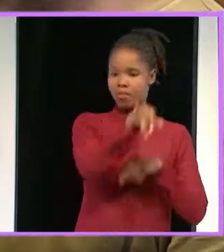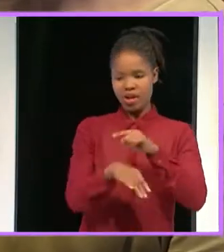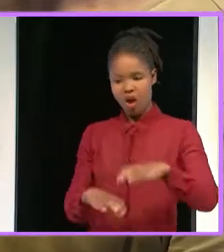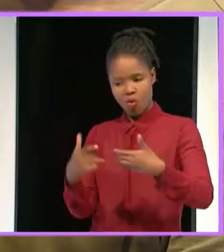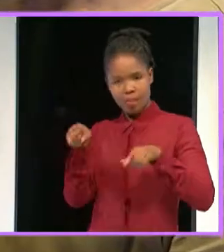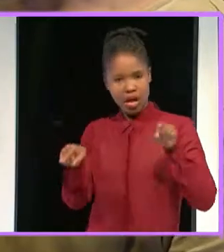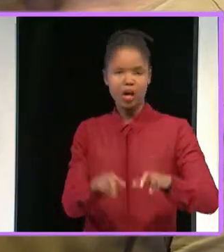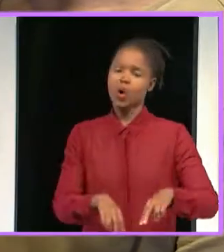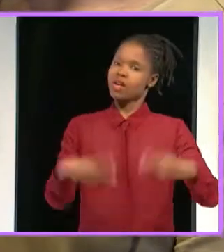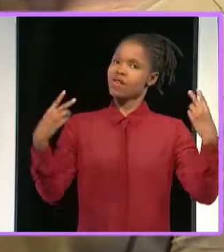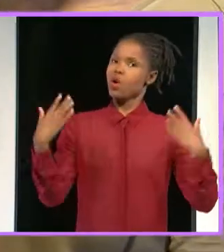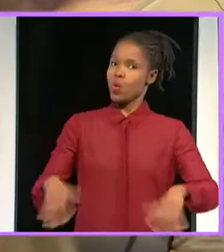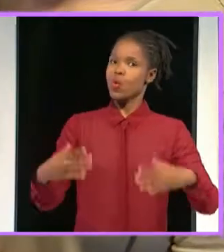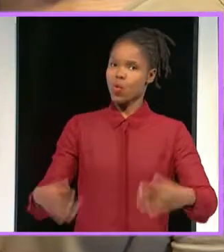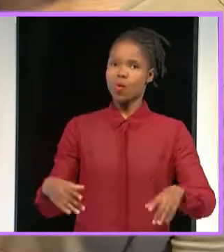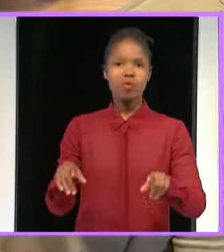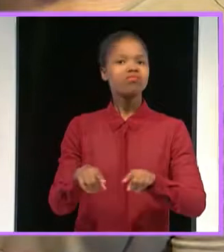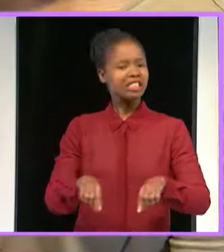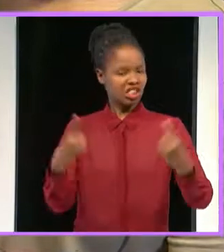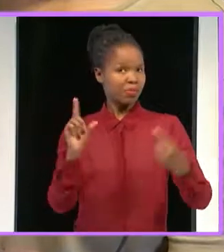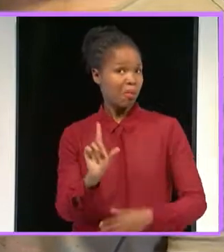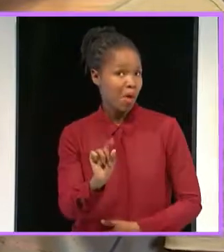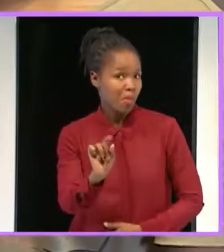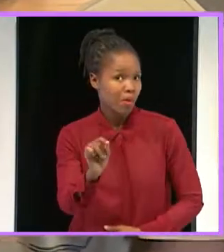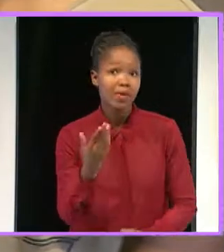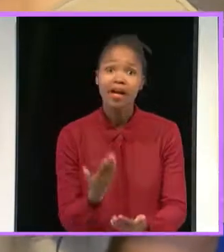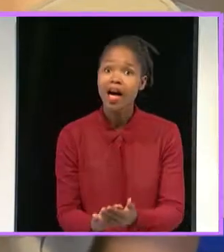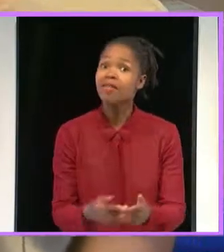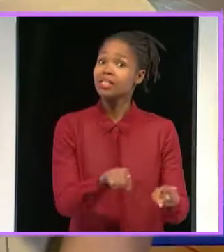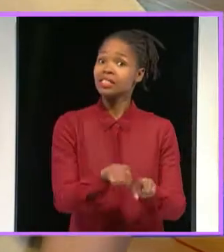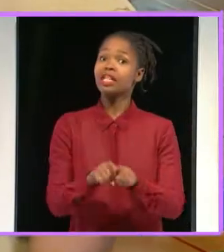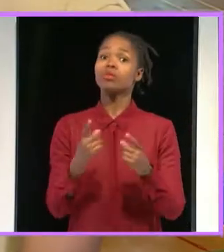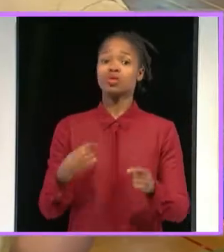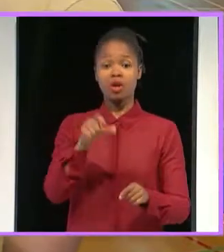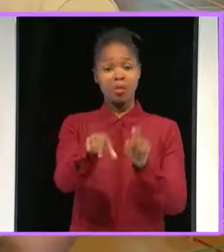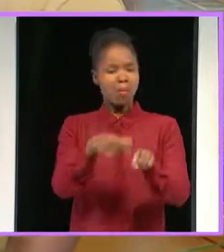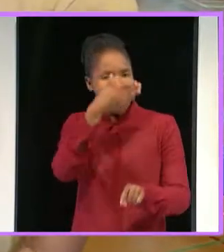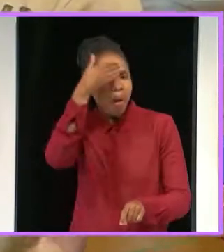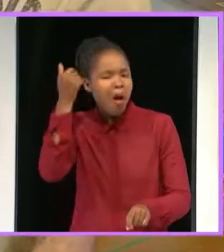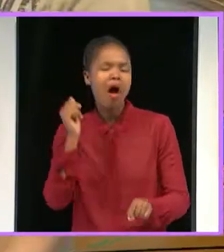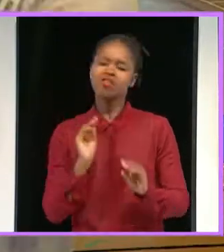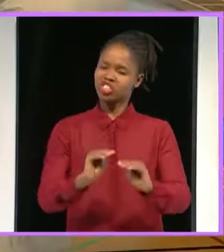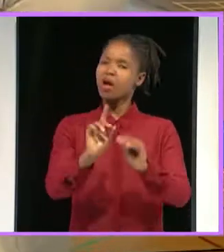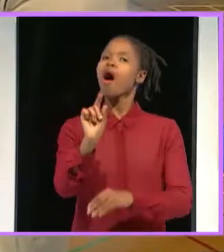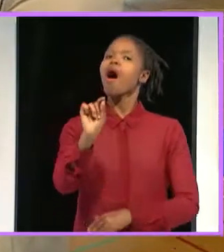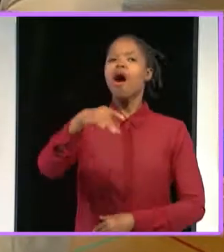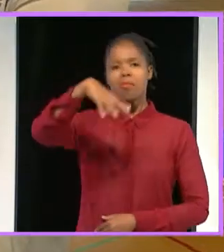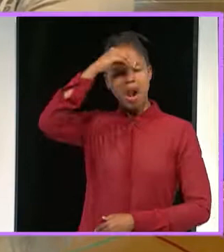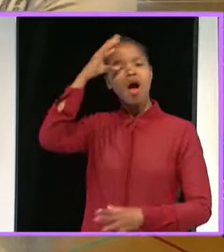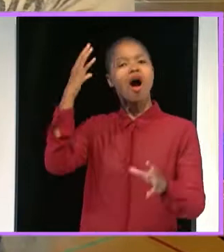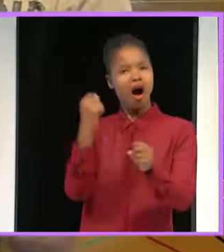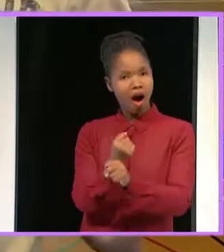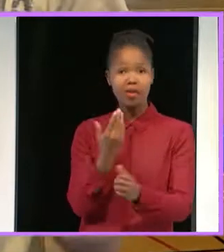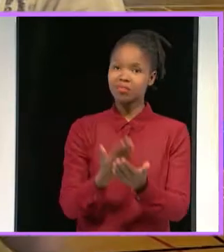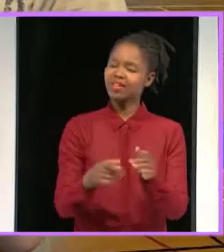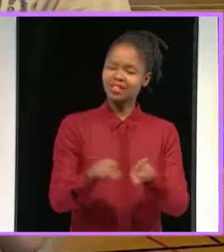this is wheelchair rugby. So there's a slight difference. It's not the same, but because we are teaching people, we are learning in fact. I mean, when